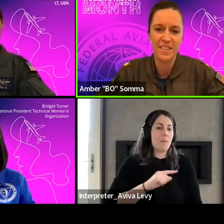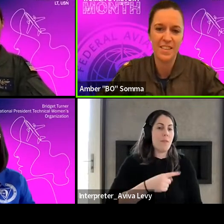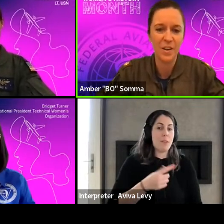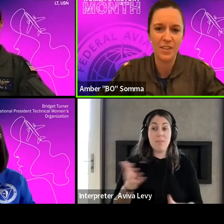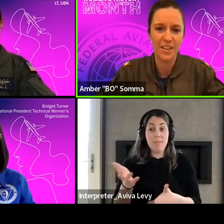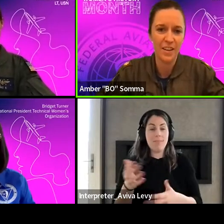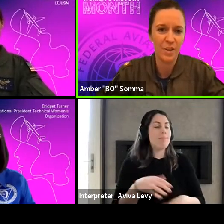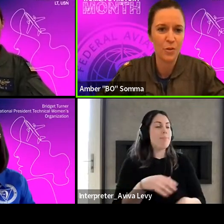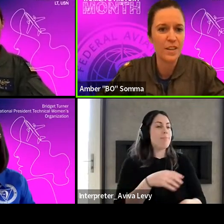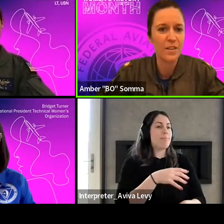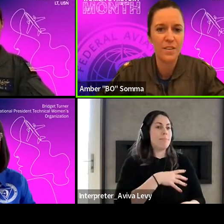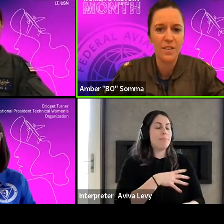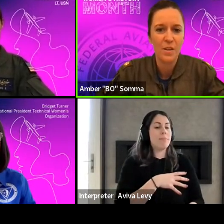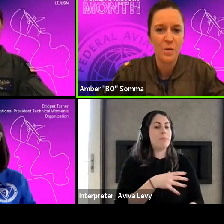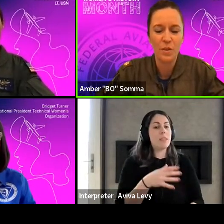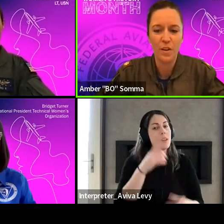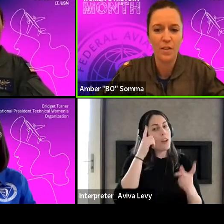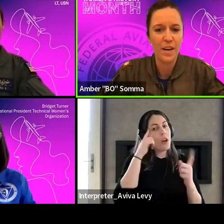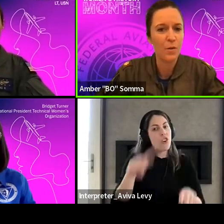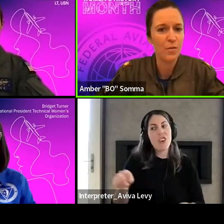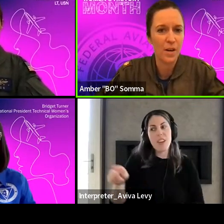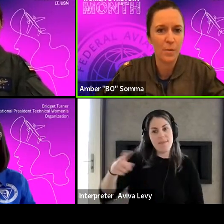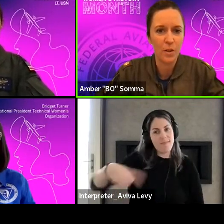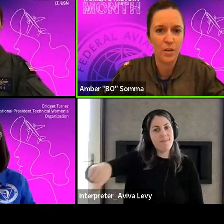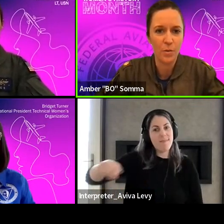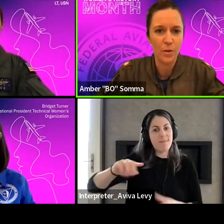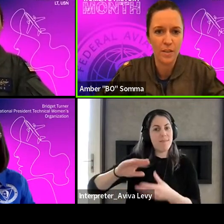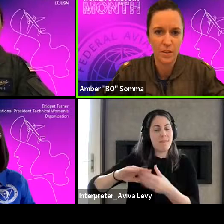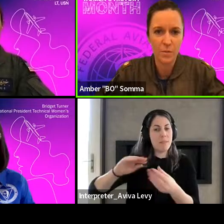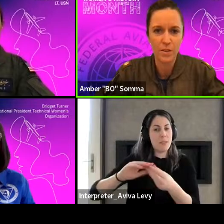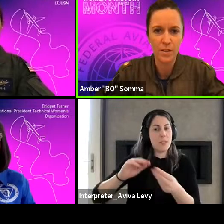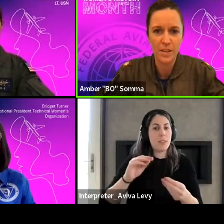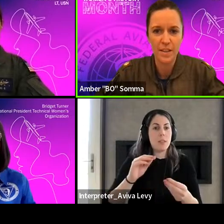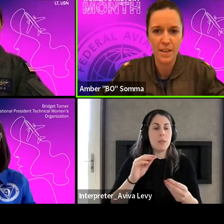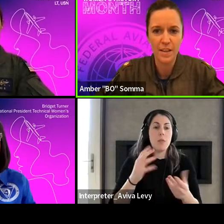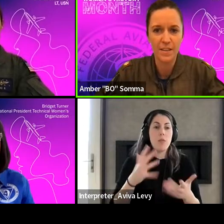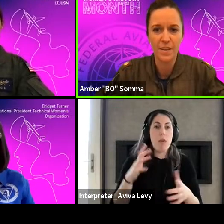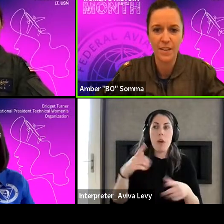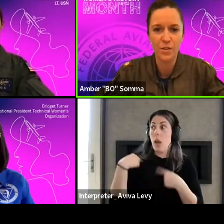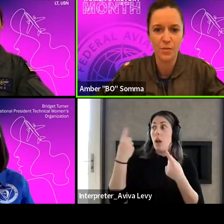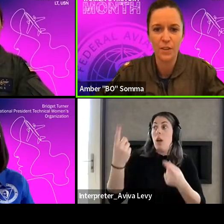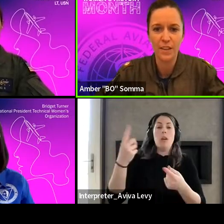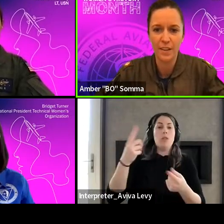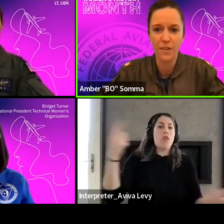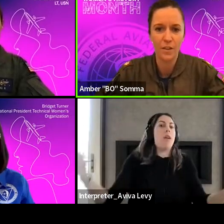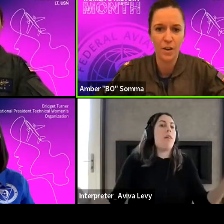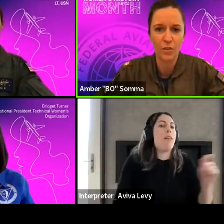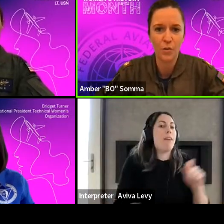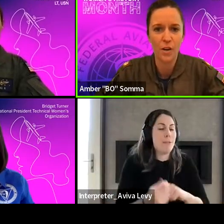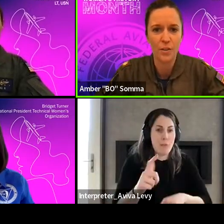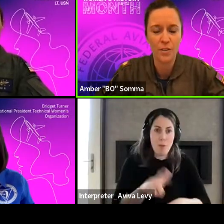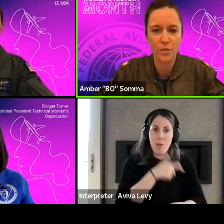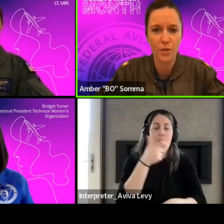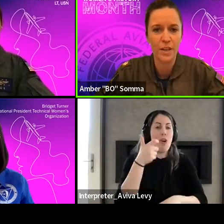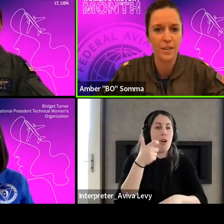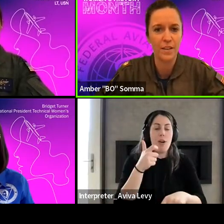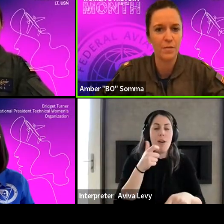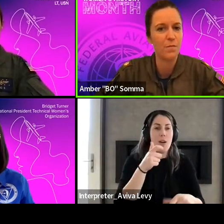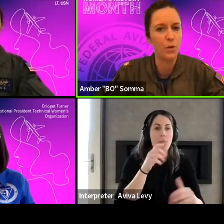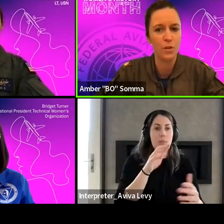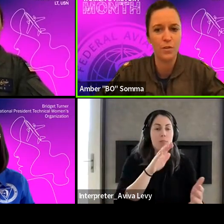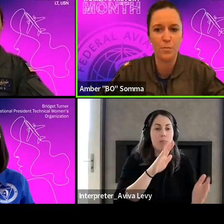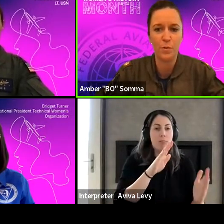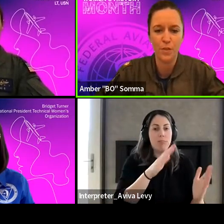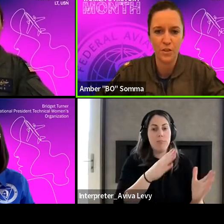it's, you know, agreed with all of that. We've come a long way as a community, and I do feel like our squadron is great,